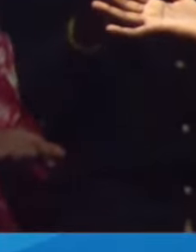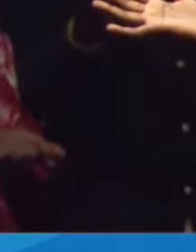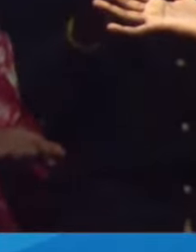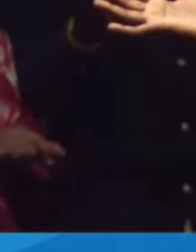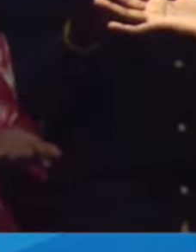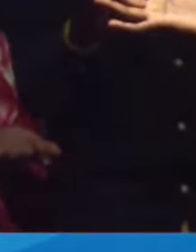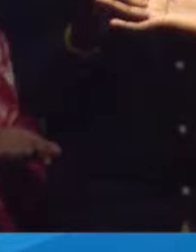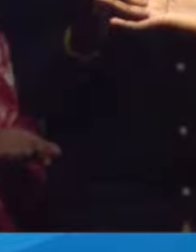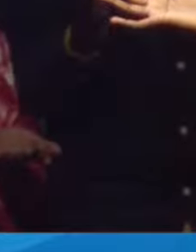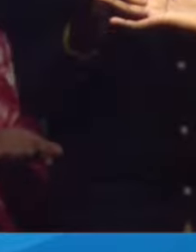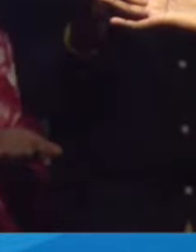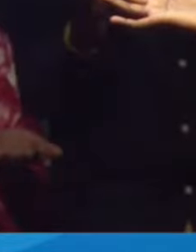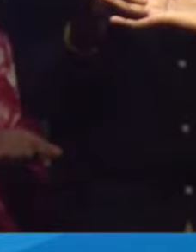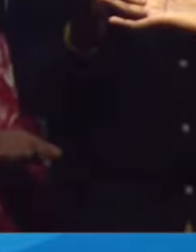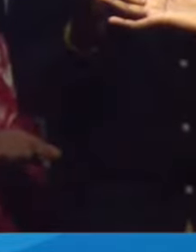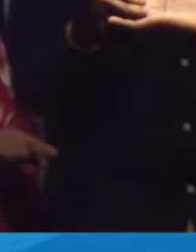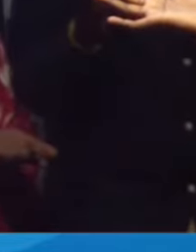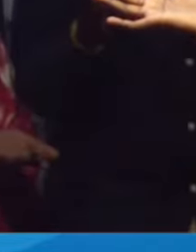again